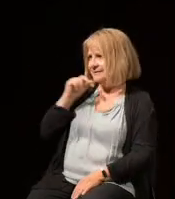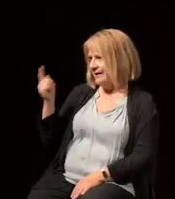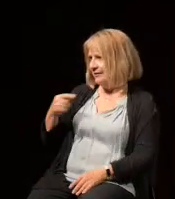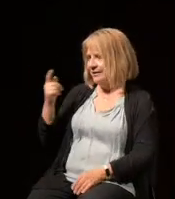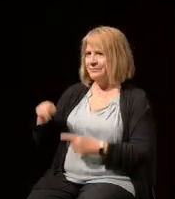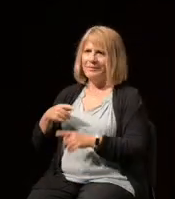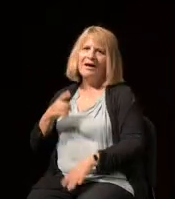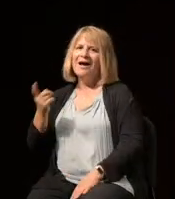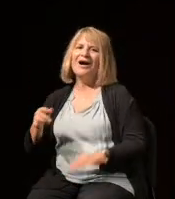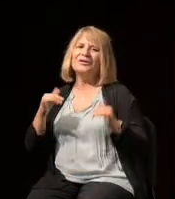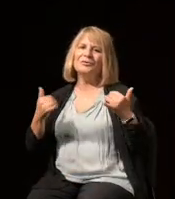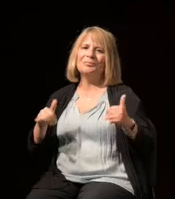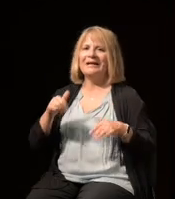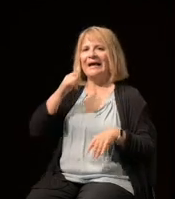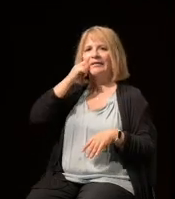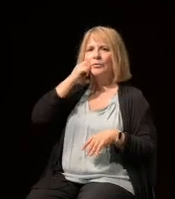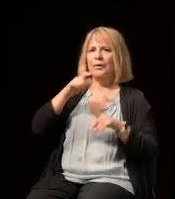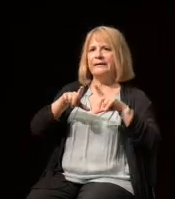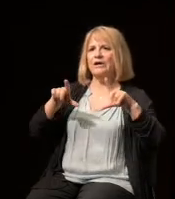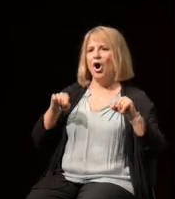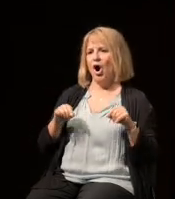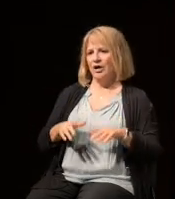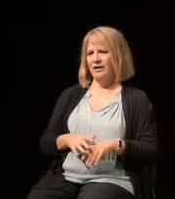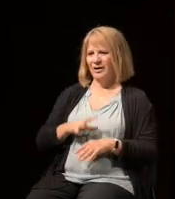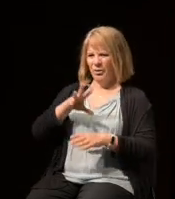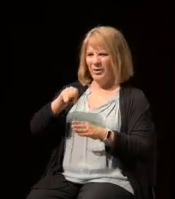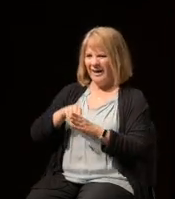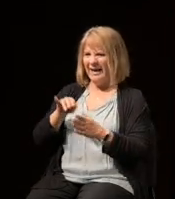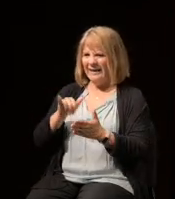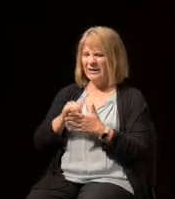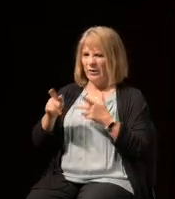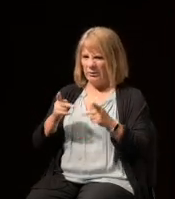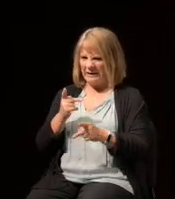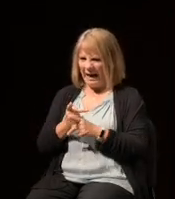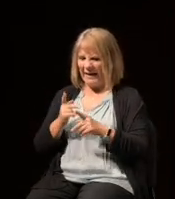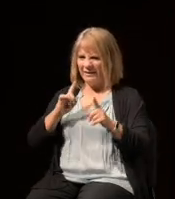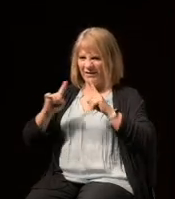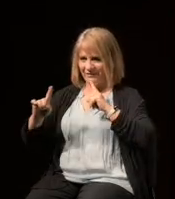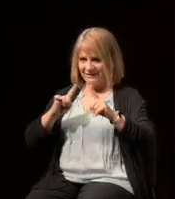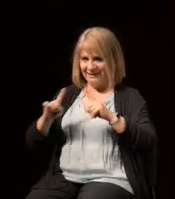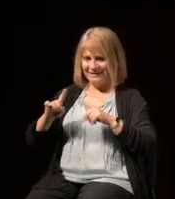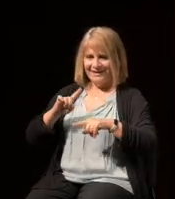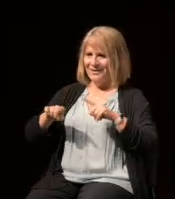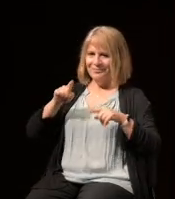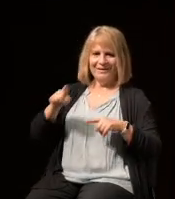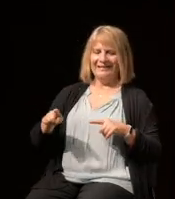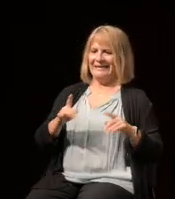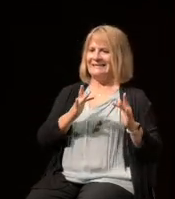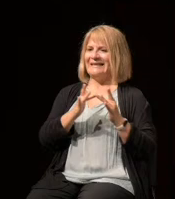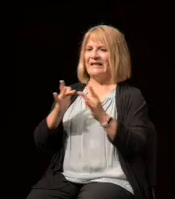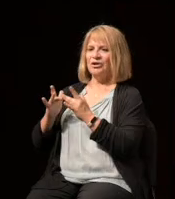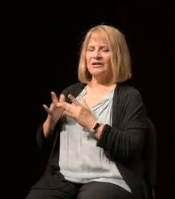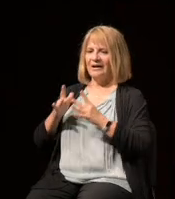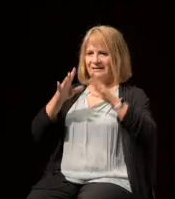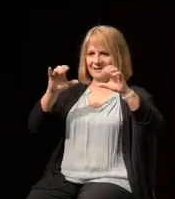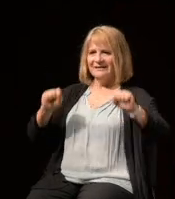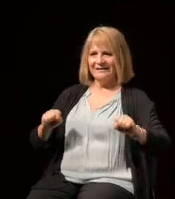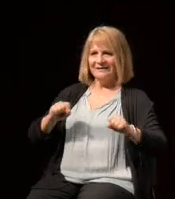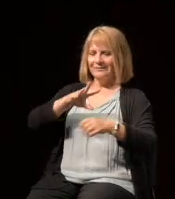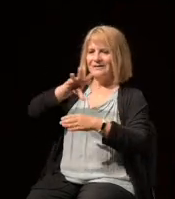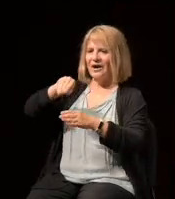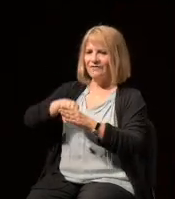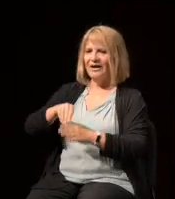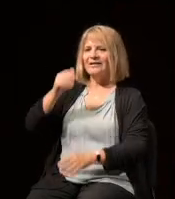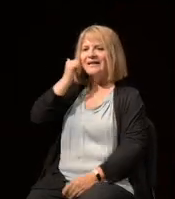race card? We engage in those types of things while these complex interlocking systems are a part of our